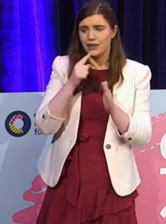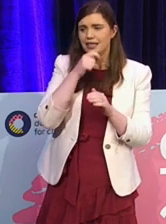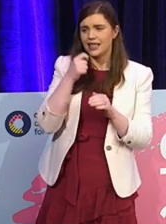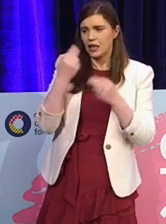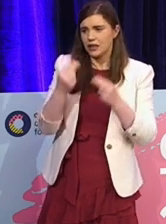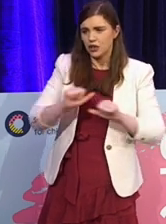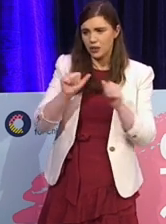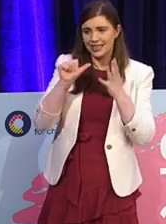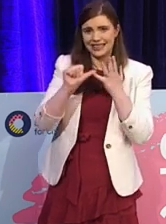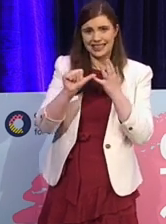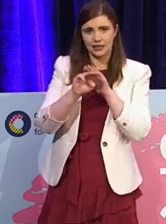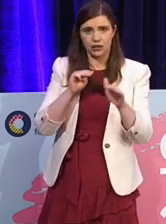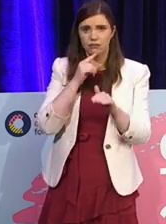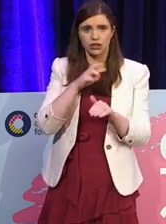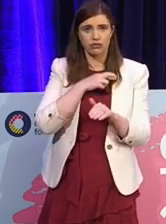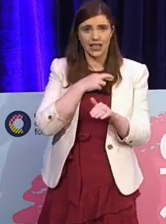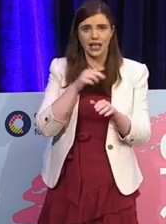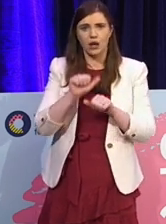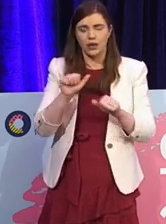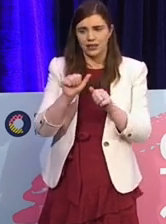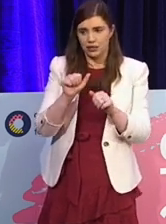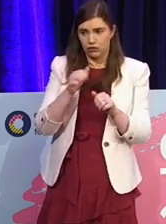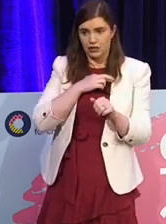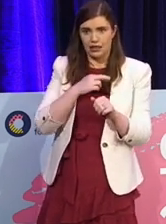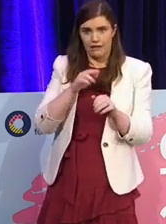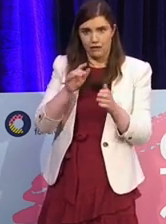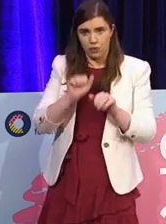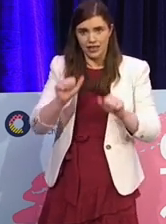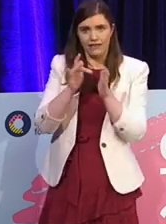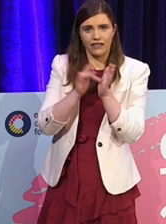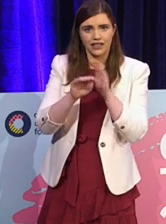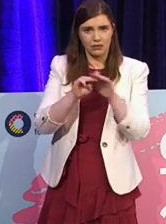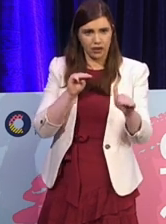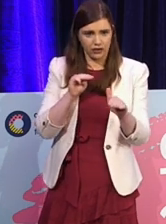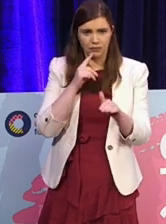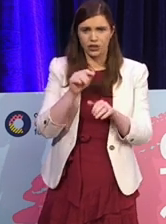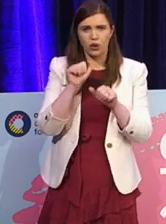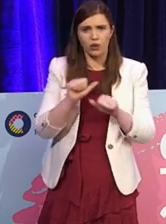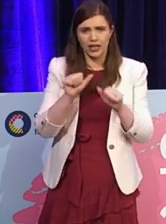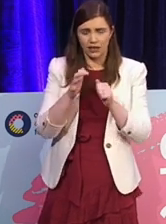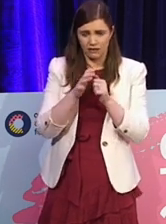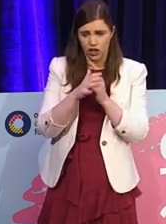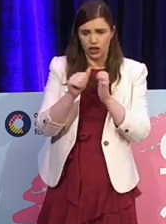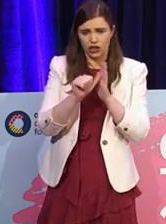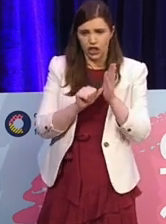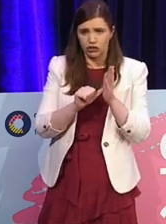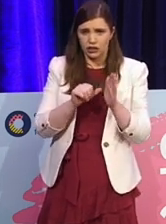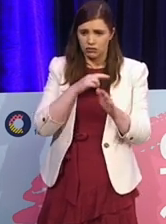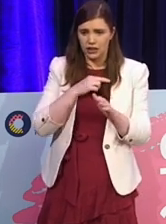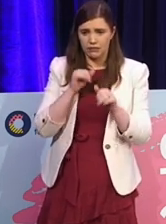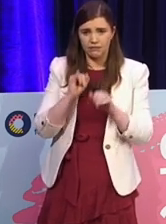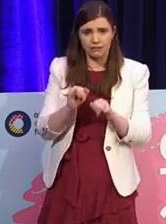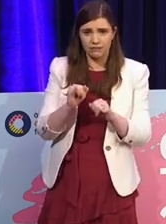for surgery, but instead I waited for 15 months. Surgery is scary, but waiting for surgery is just as bad. I knew I needed the surgery. Let's do